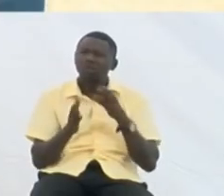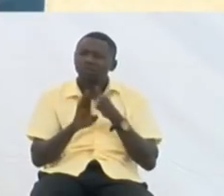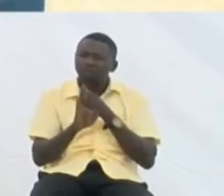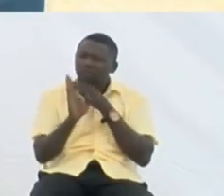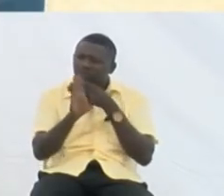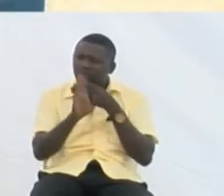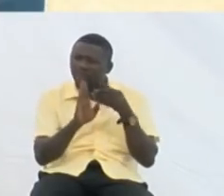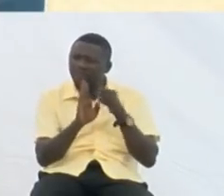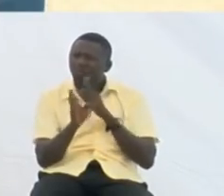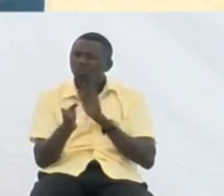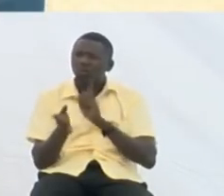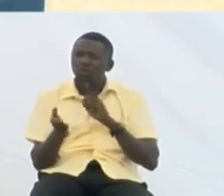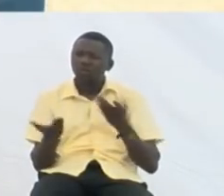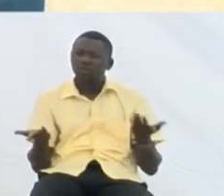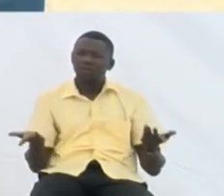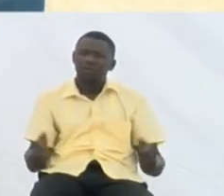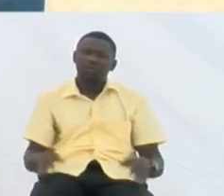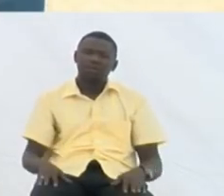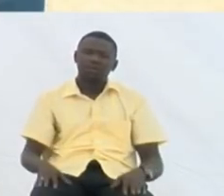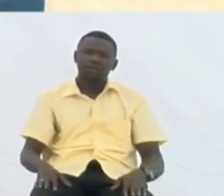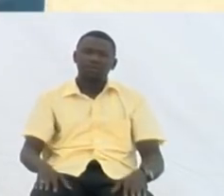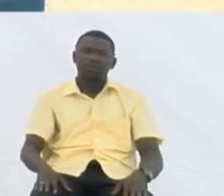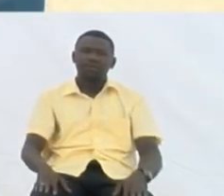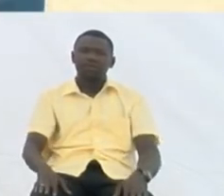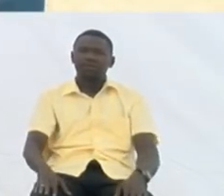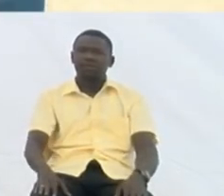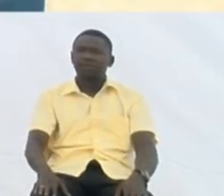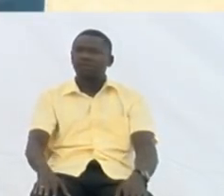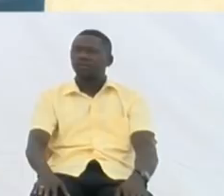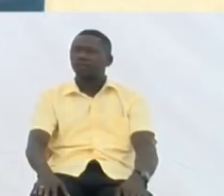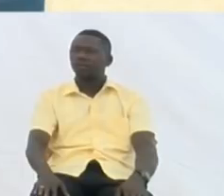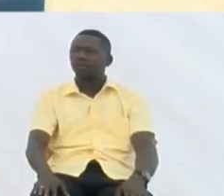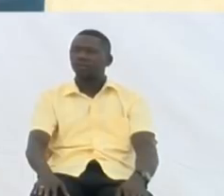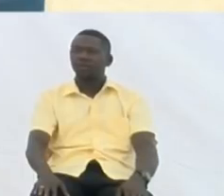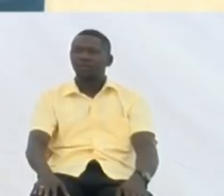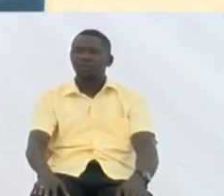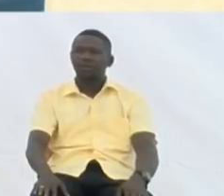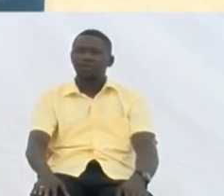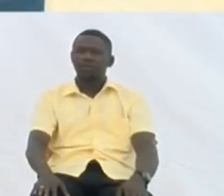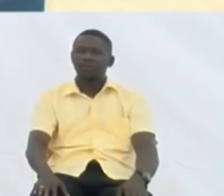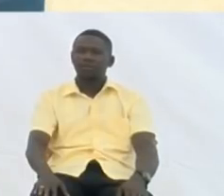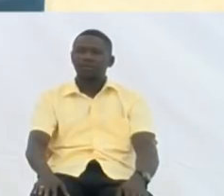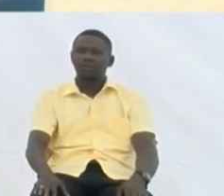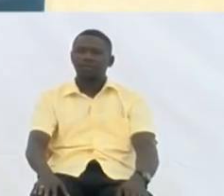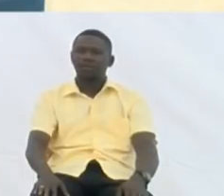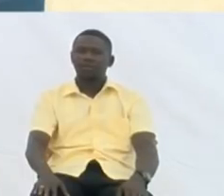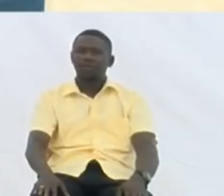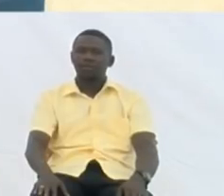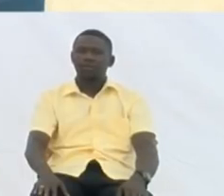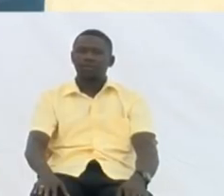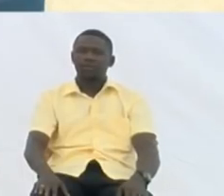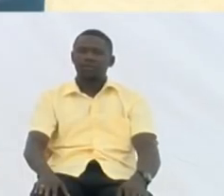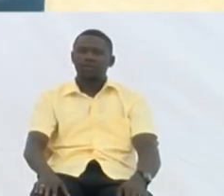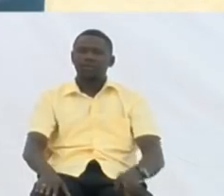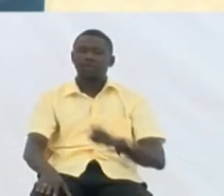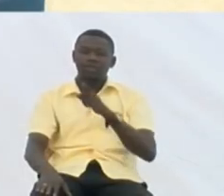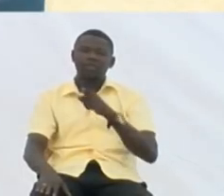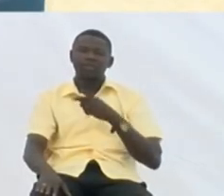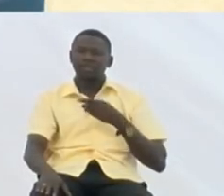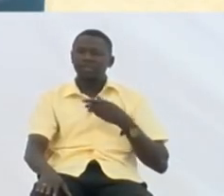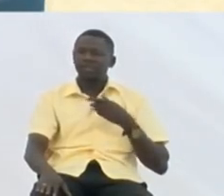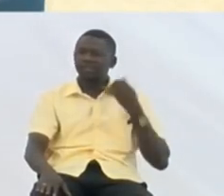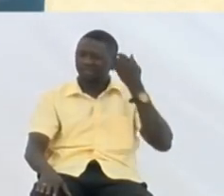Talong na adaji ko mimbara. The behavior that he has. Kanyanyi ning